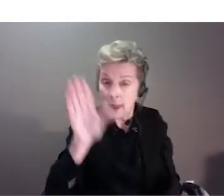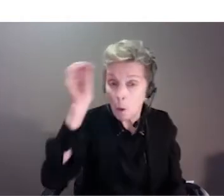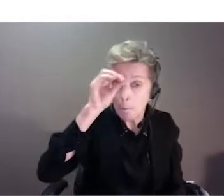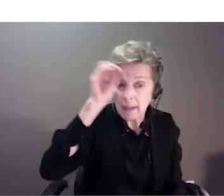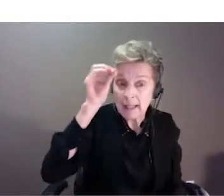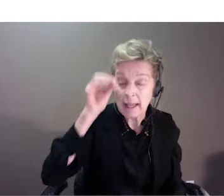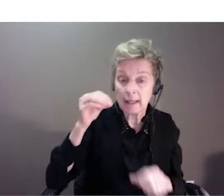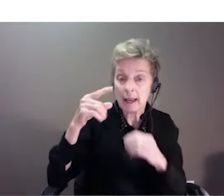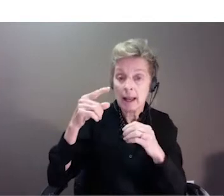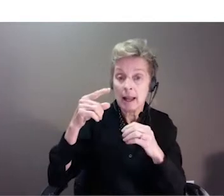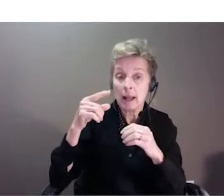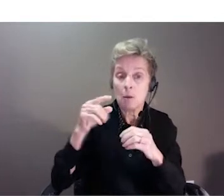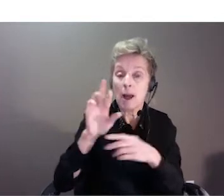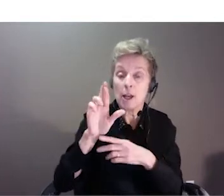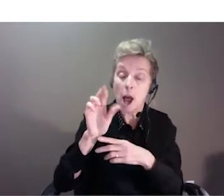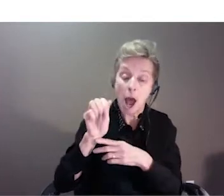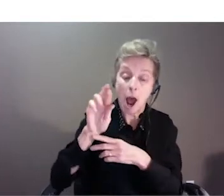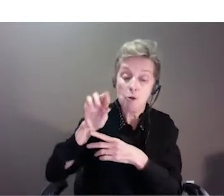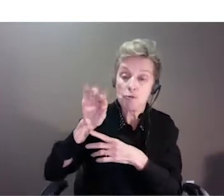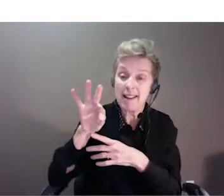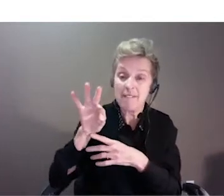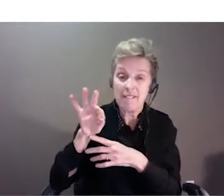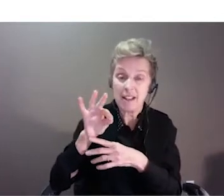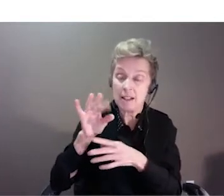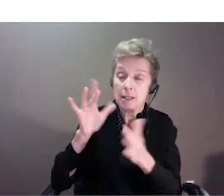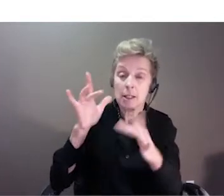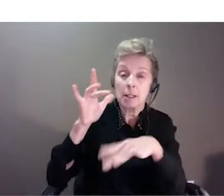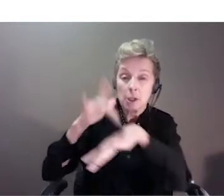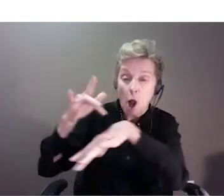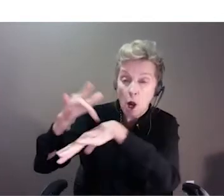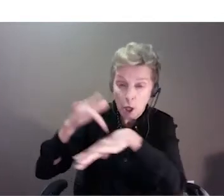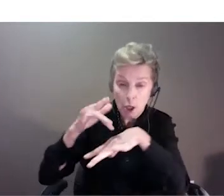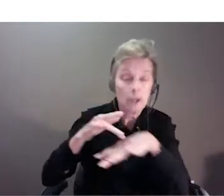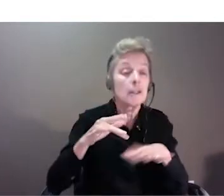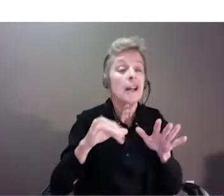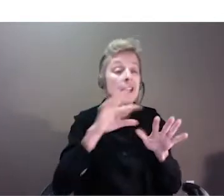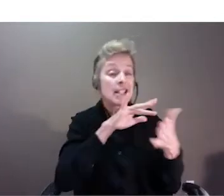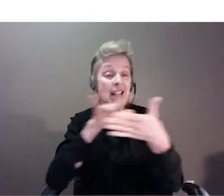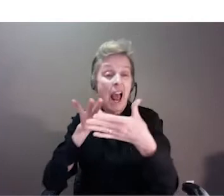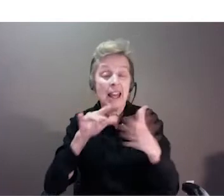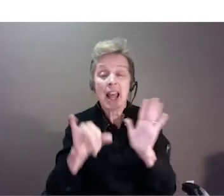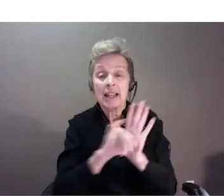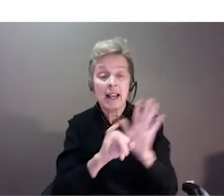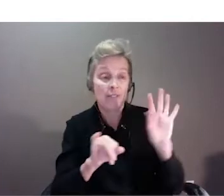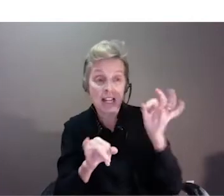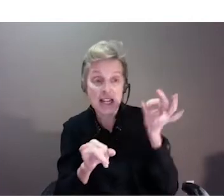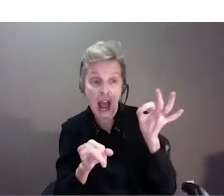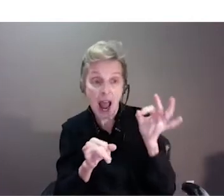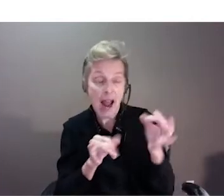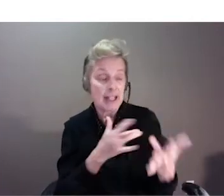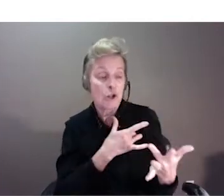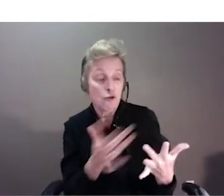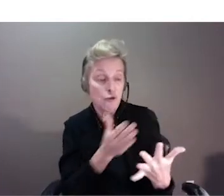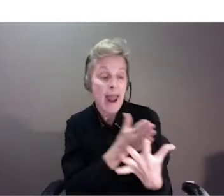findings that Arif touched on. As a reminder, in that study, we identified 9 major trends that have the potential to